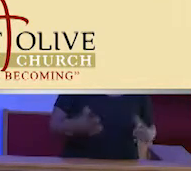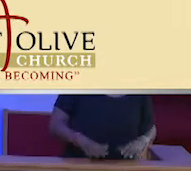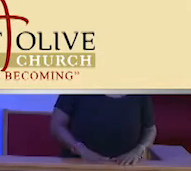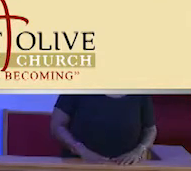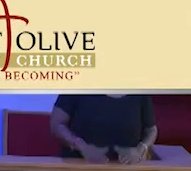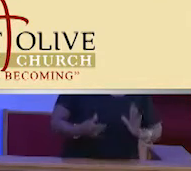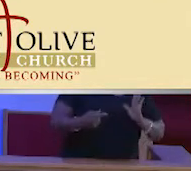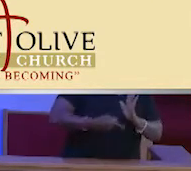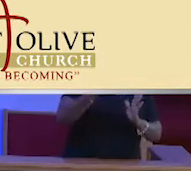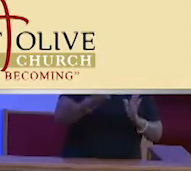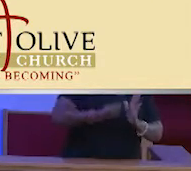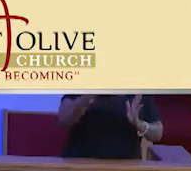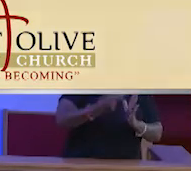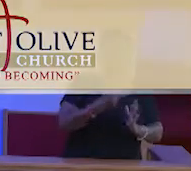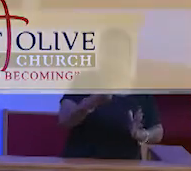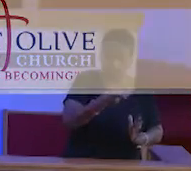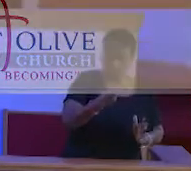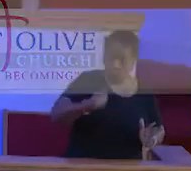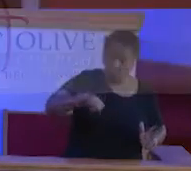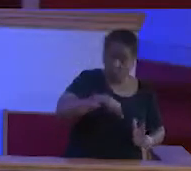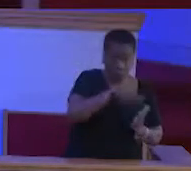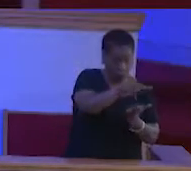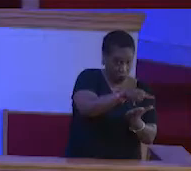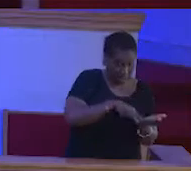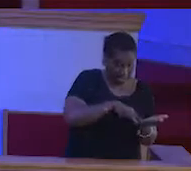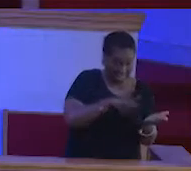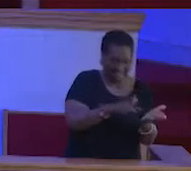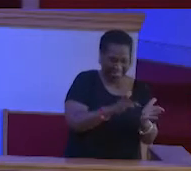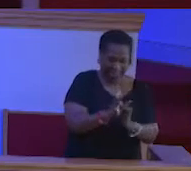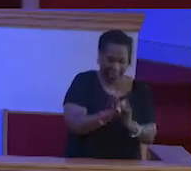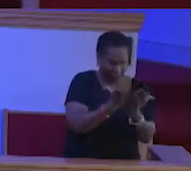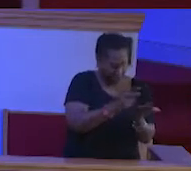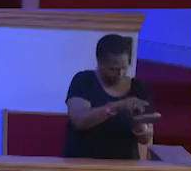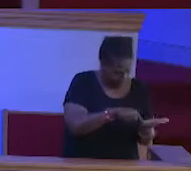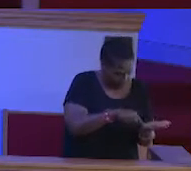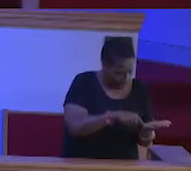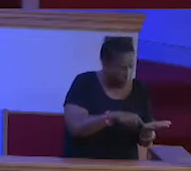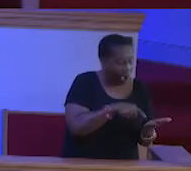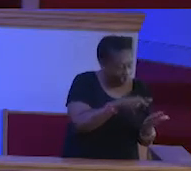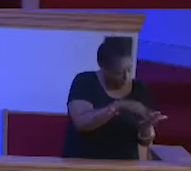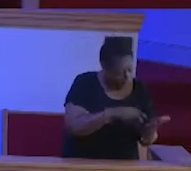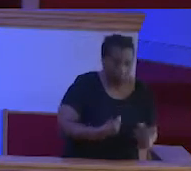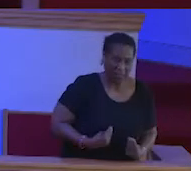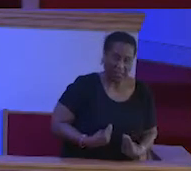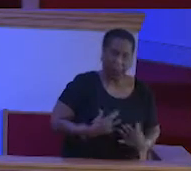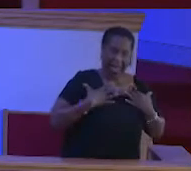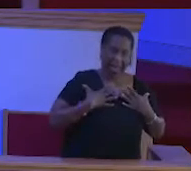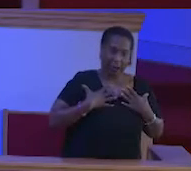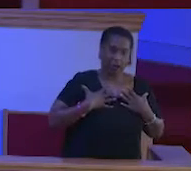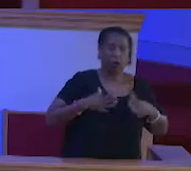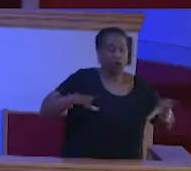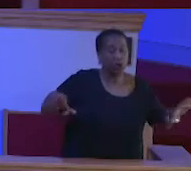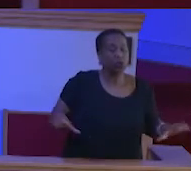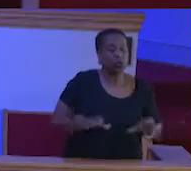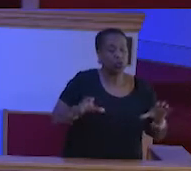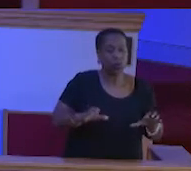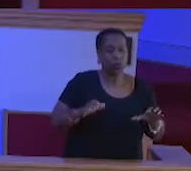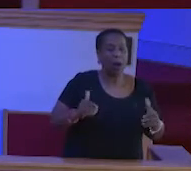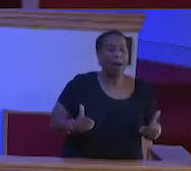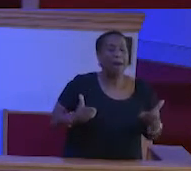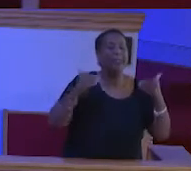There are times when we read scripture and we are inspired to go beyond the